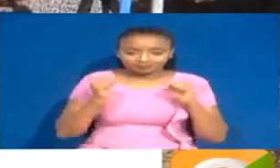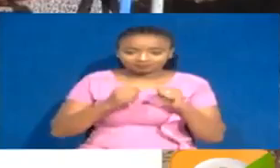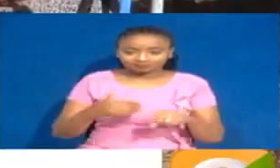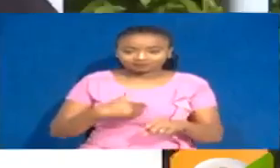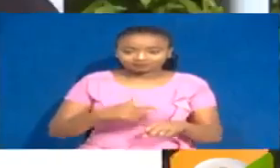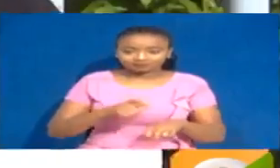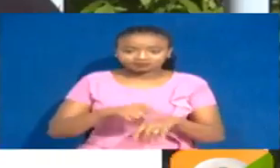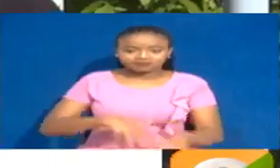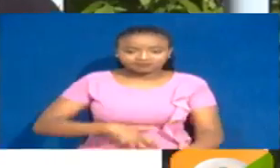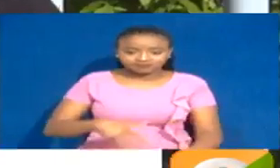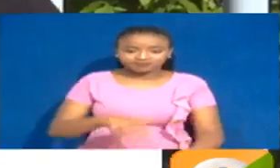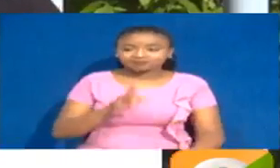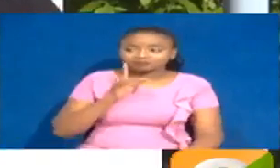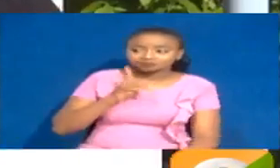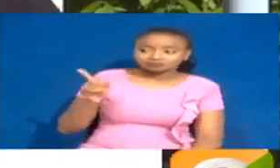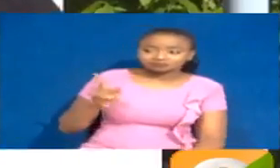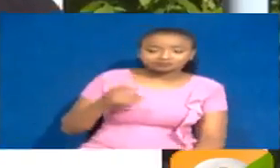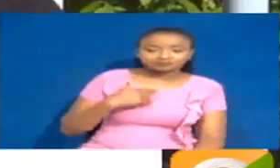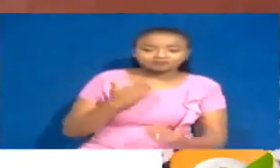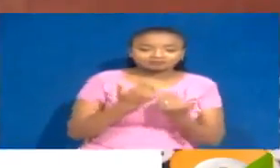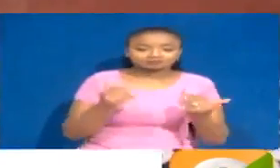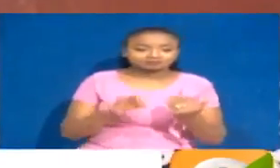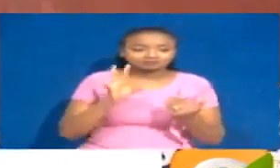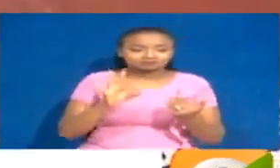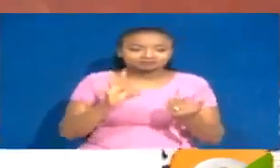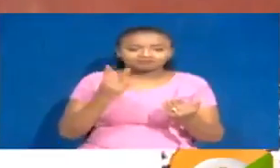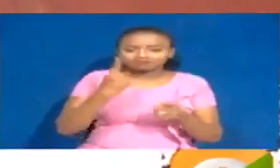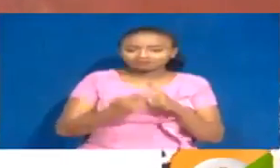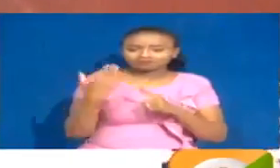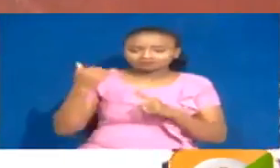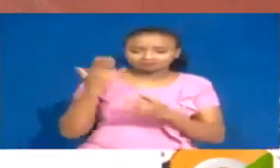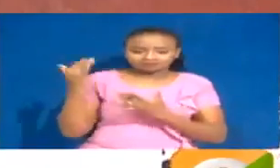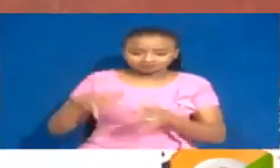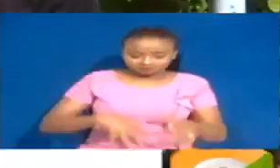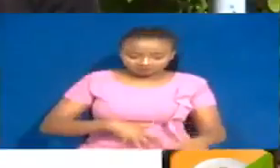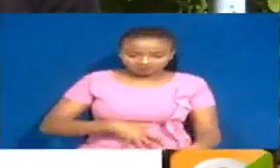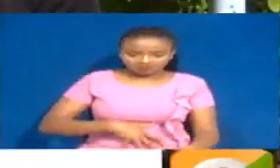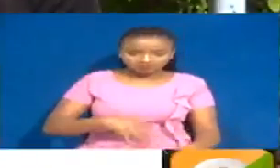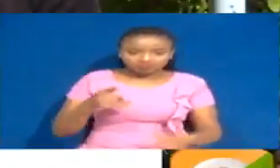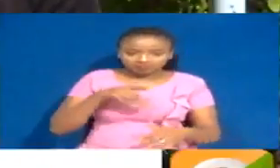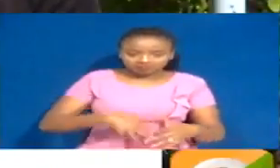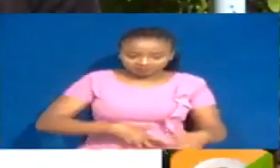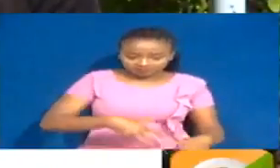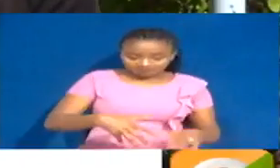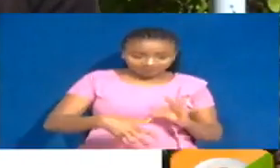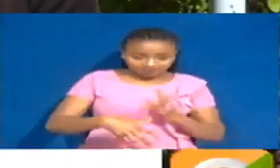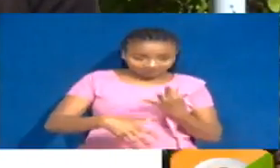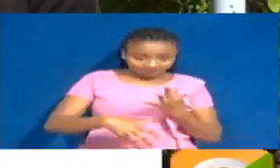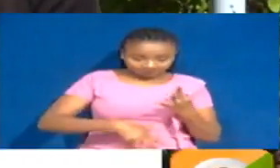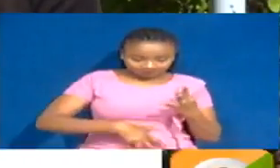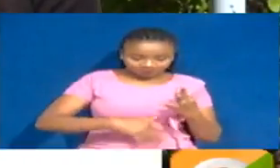three. 2 years ago, she was expecting another baby, but it was never to be. When it came to the third